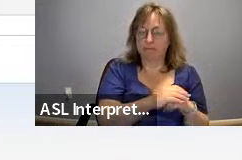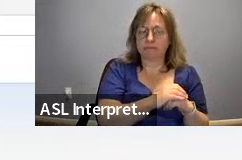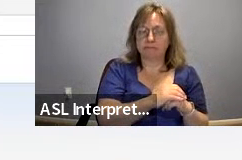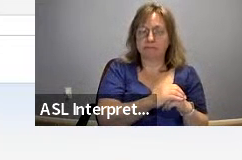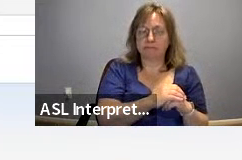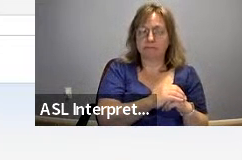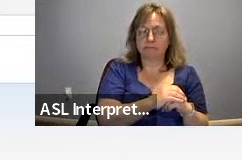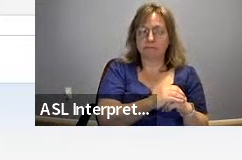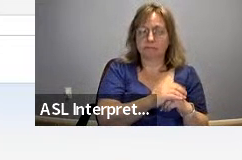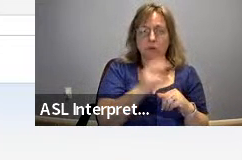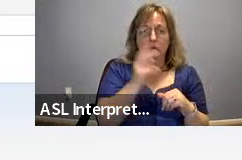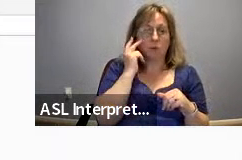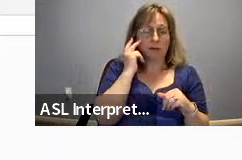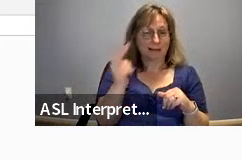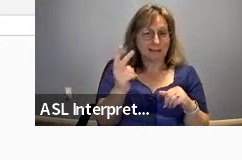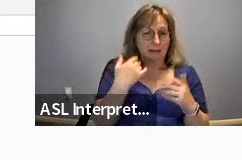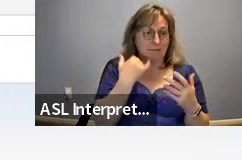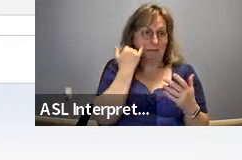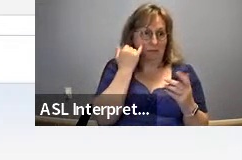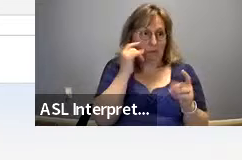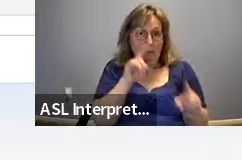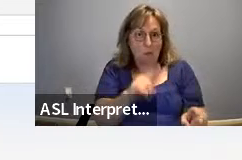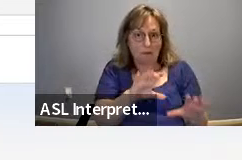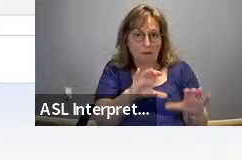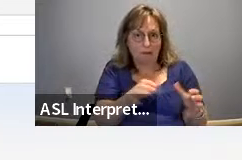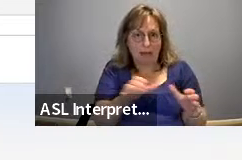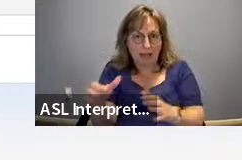and you can see your students' attendance.